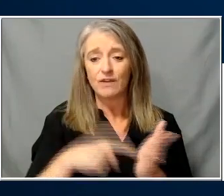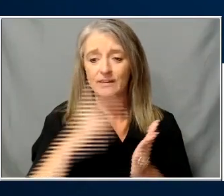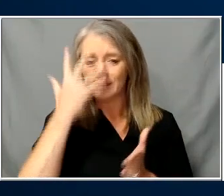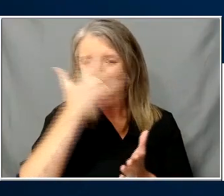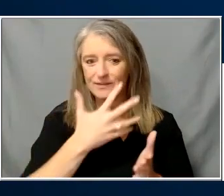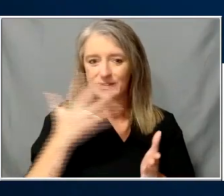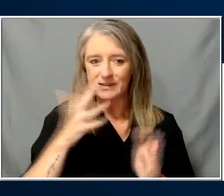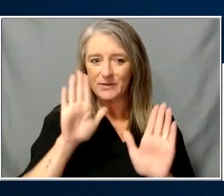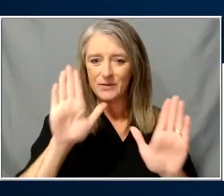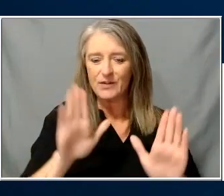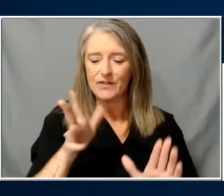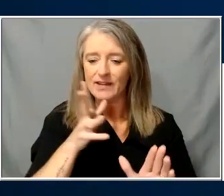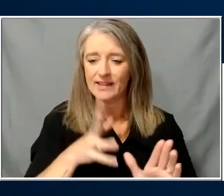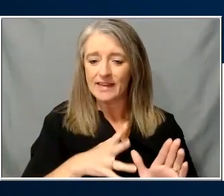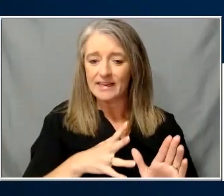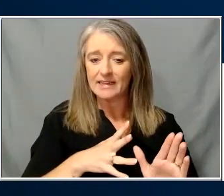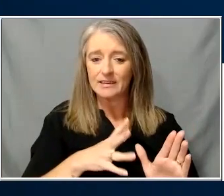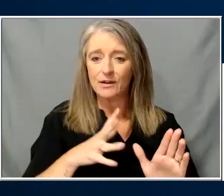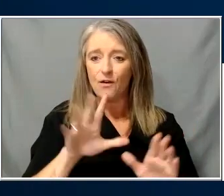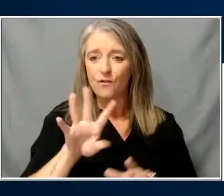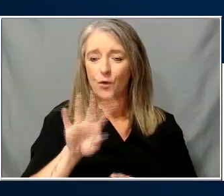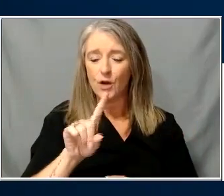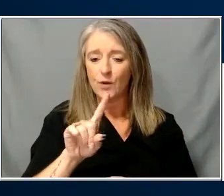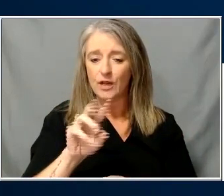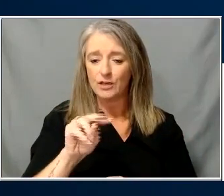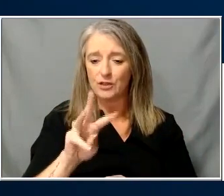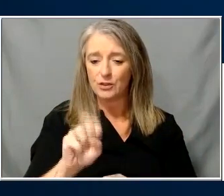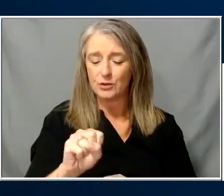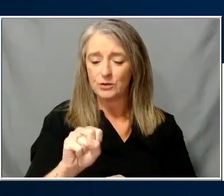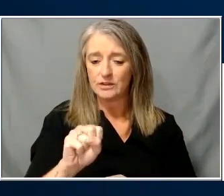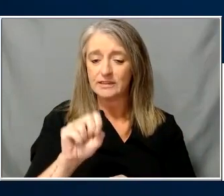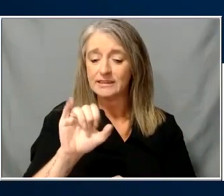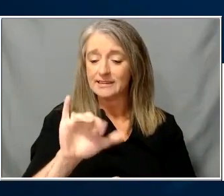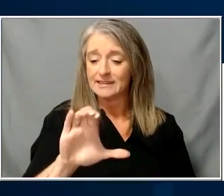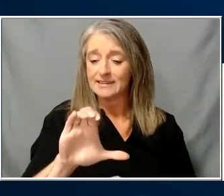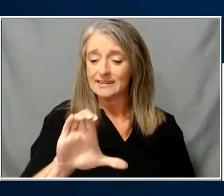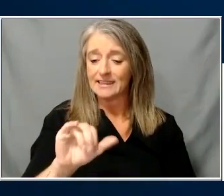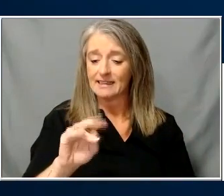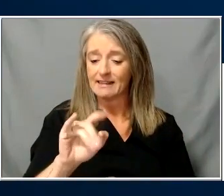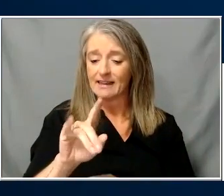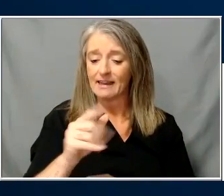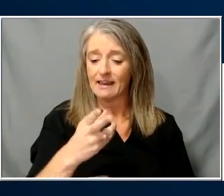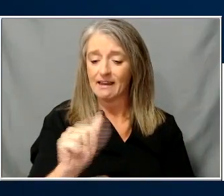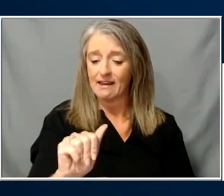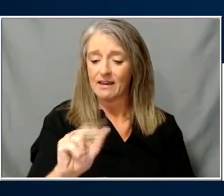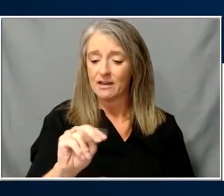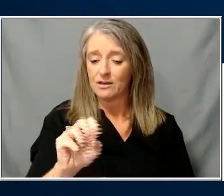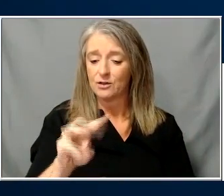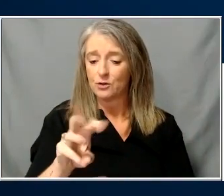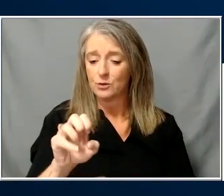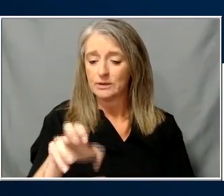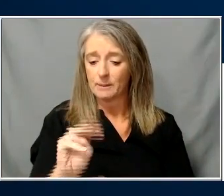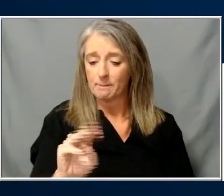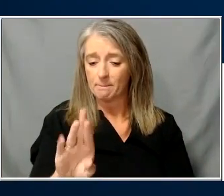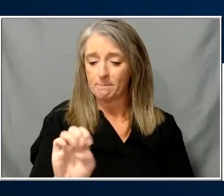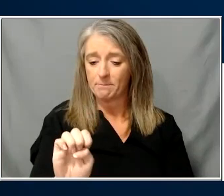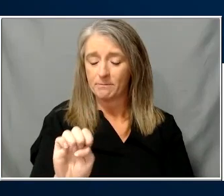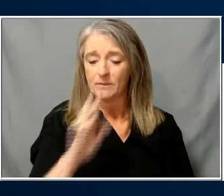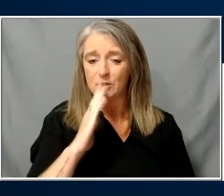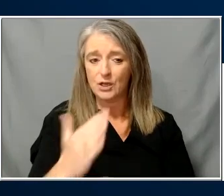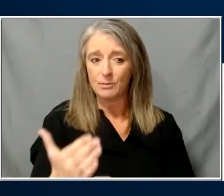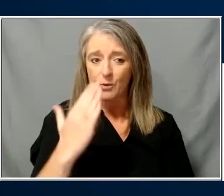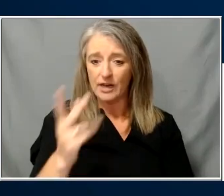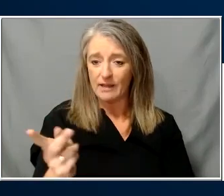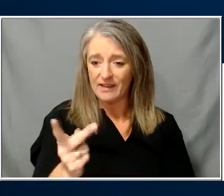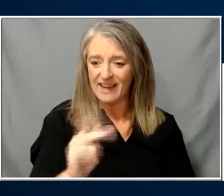wonderful lady, longtime Channel 41 News anchor, Cynthia Newsome, who has a new role. We're going to tell you all about that this morning. Good morning, ladies, to both of you. Cynthia,